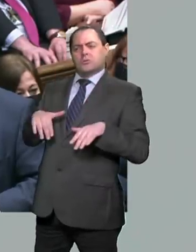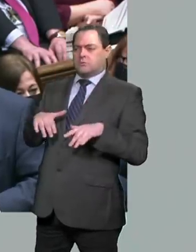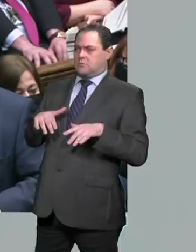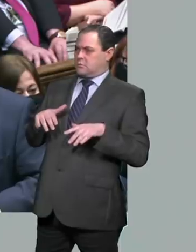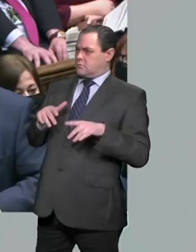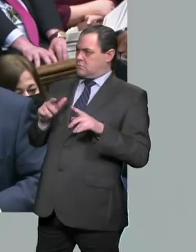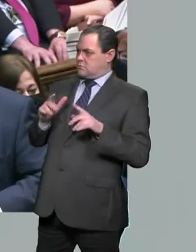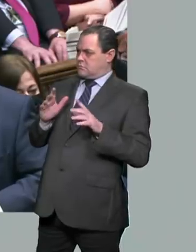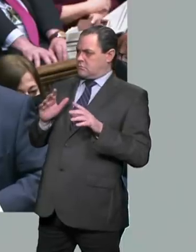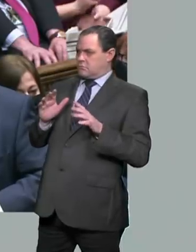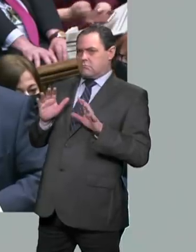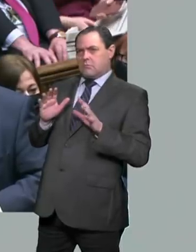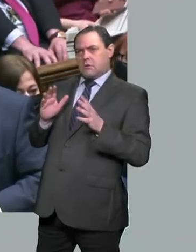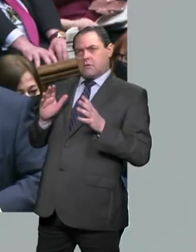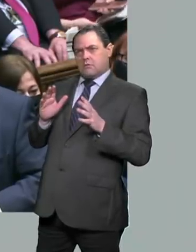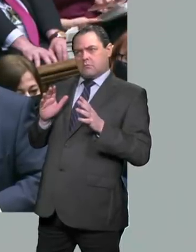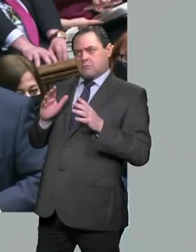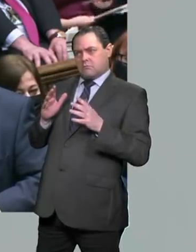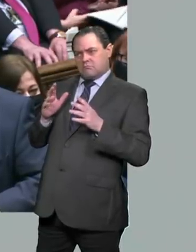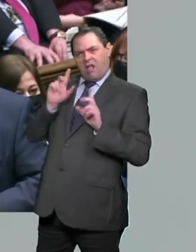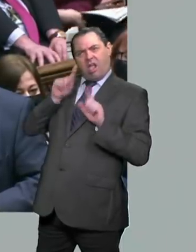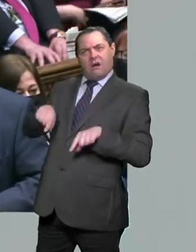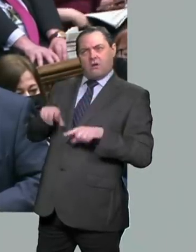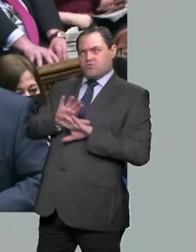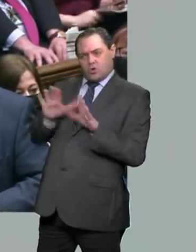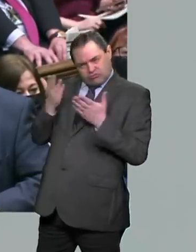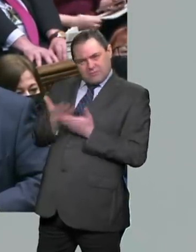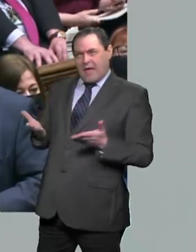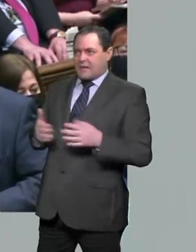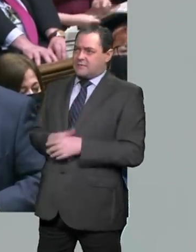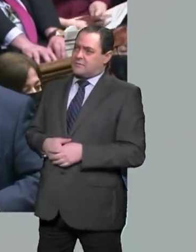with contempt. So can the Prime Minister...